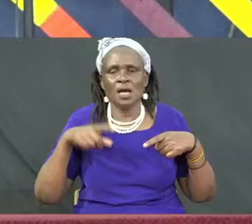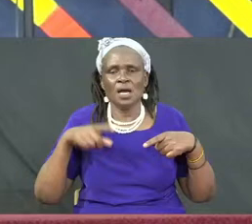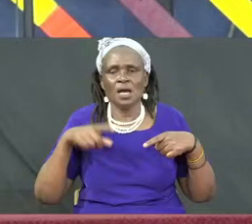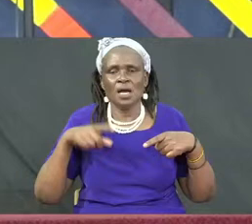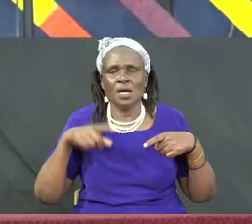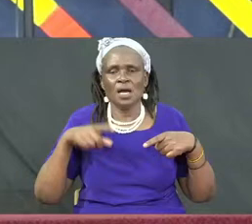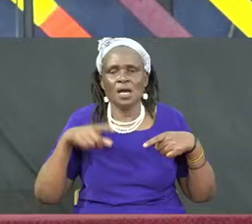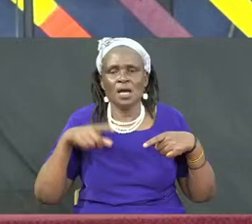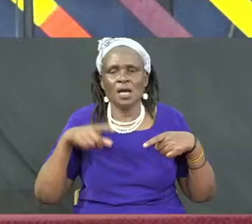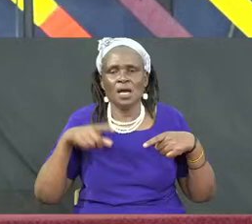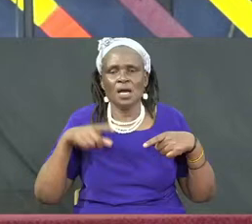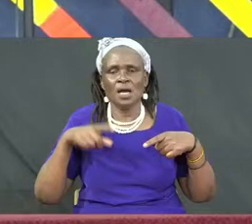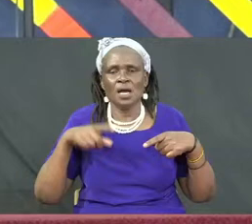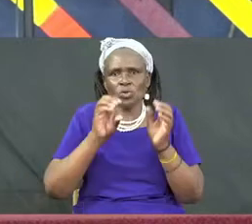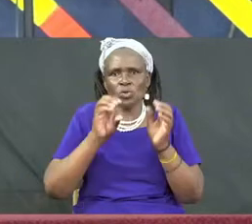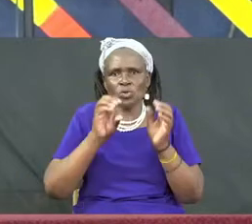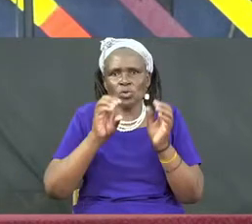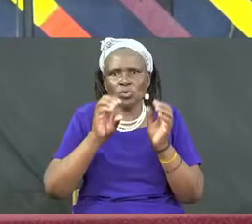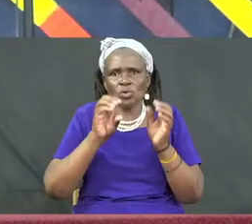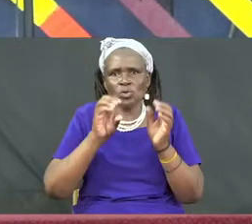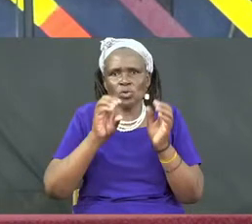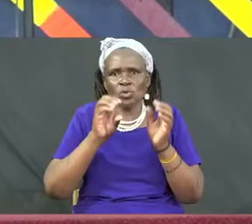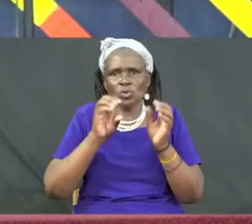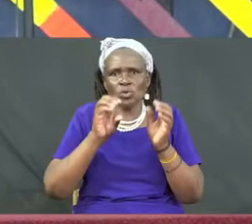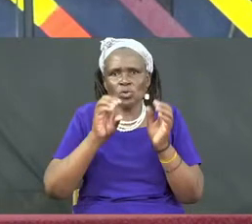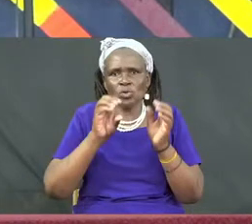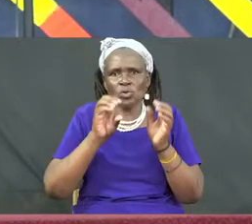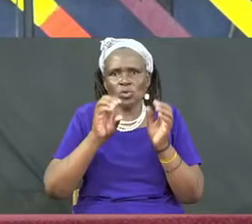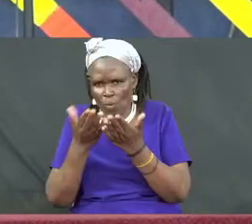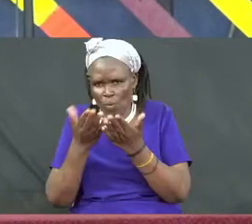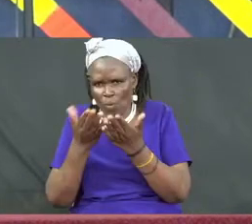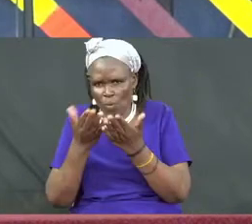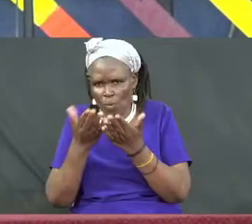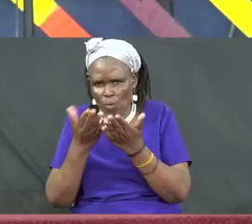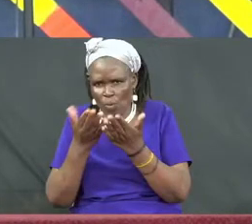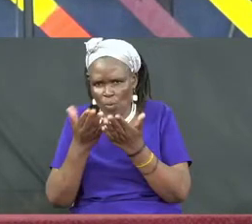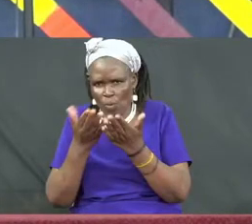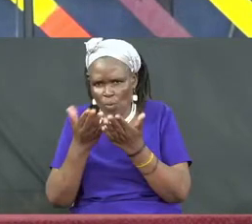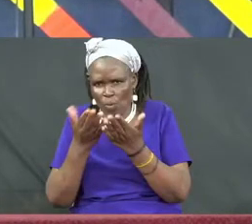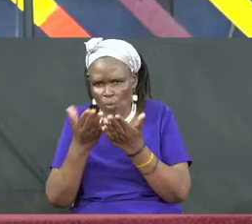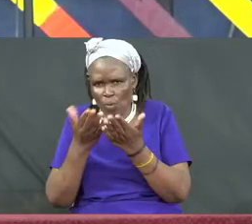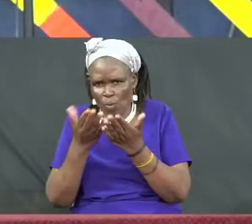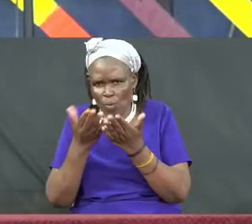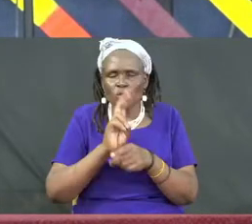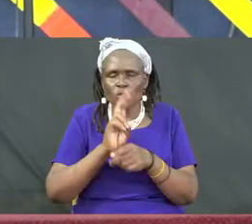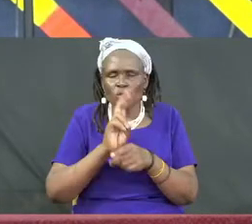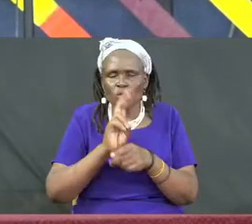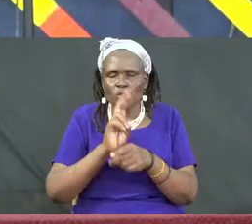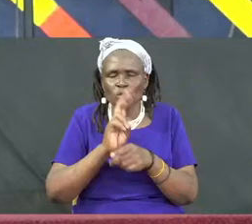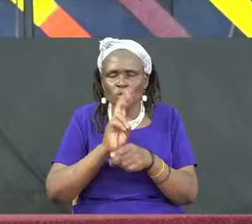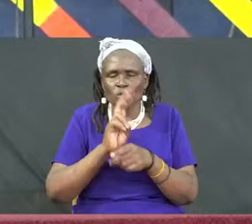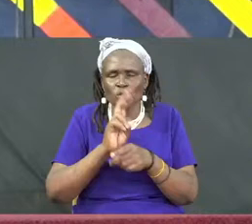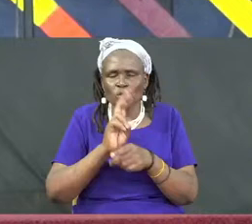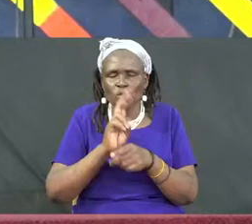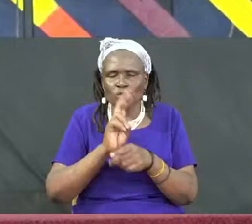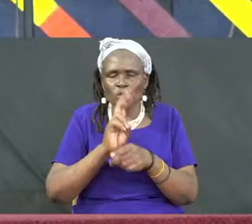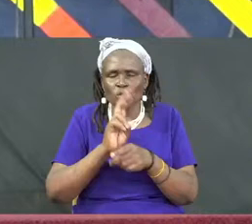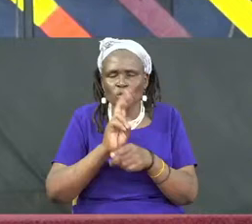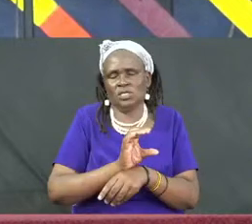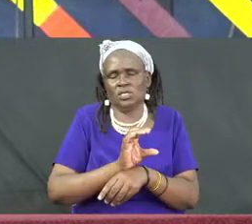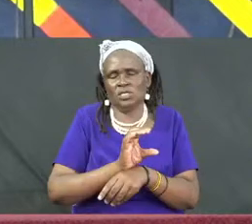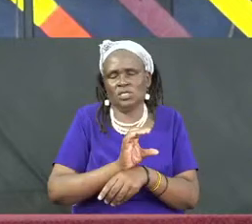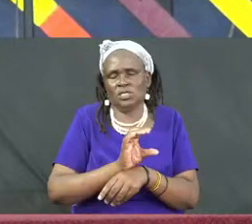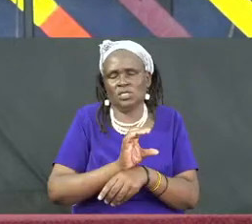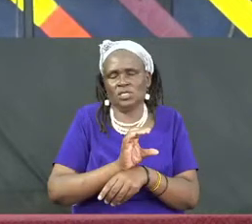are not contained anywhere else in Scripture. They are only used to describe the church at